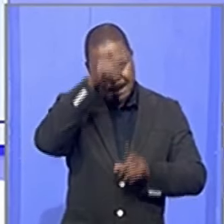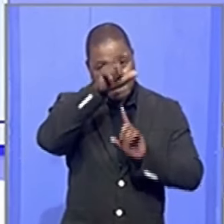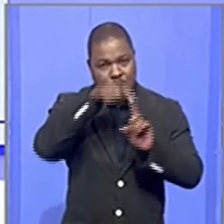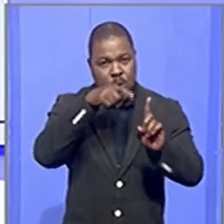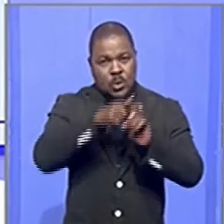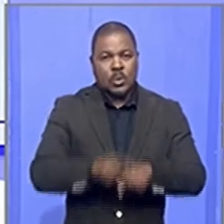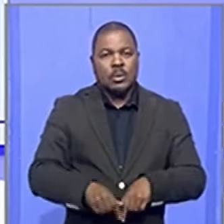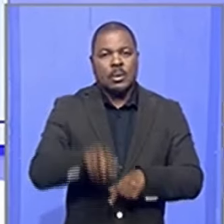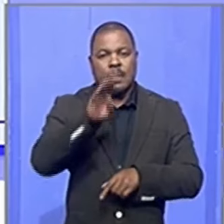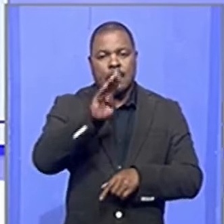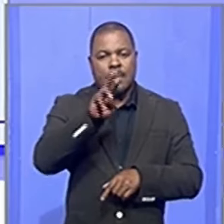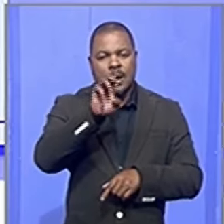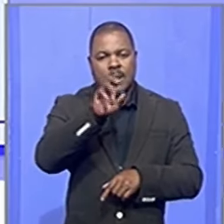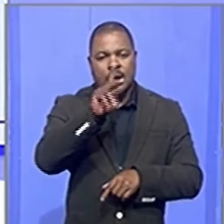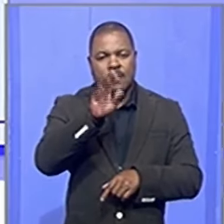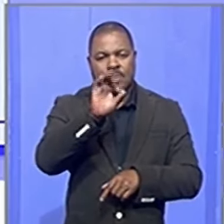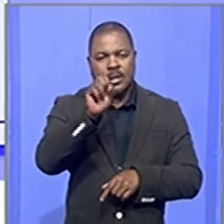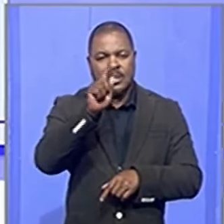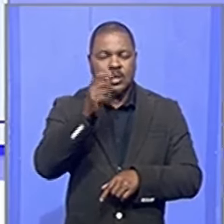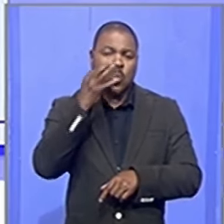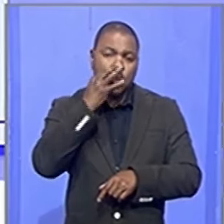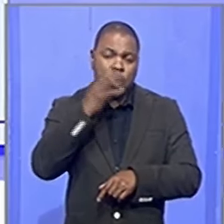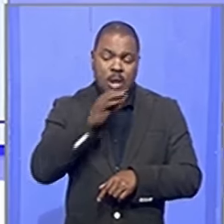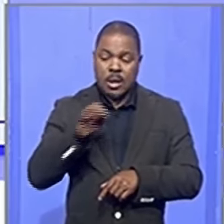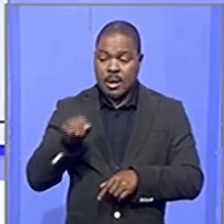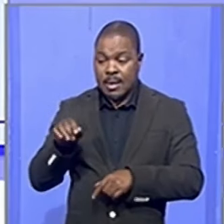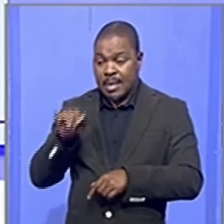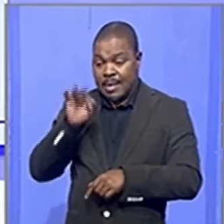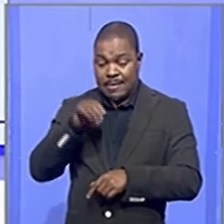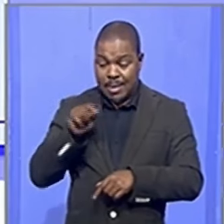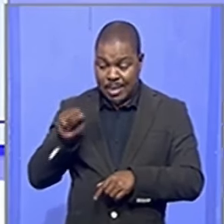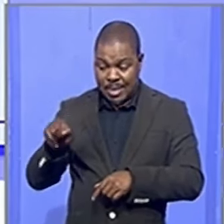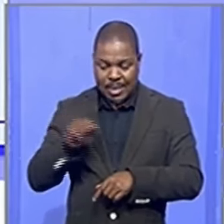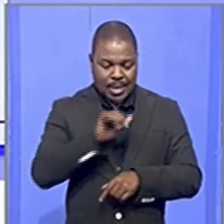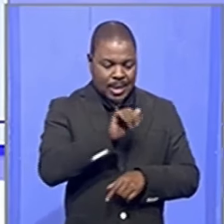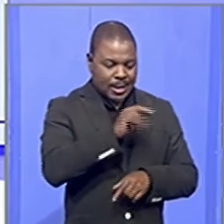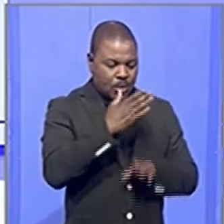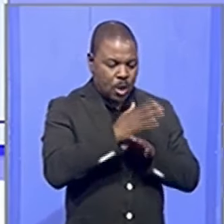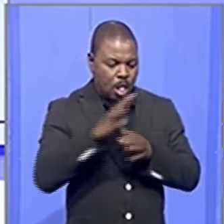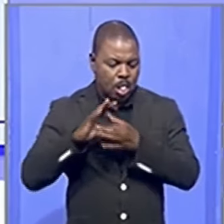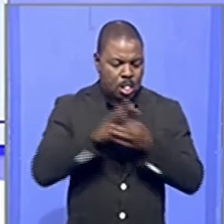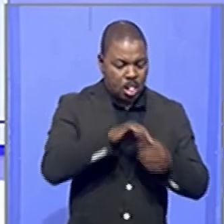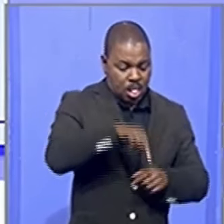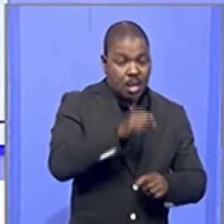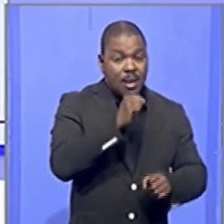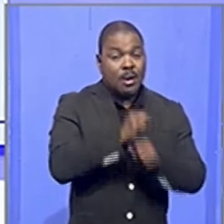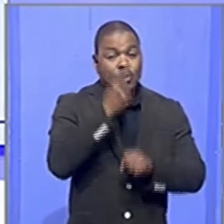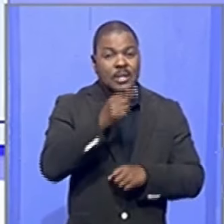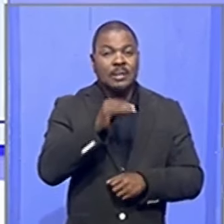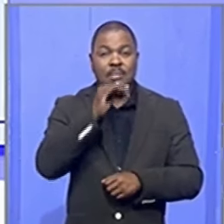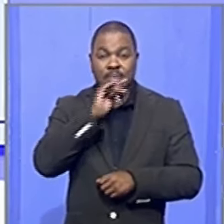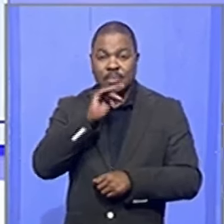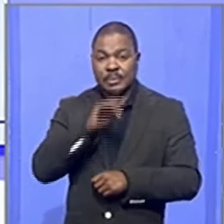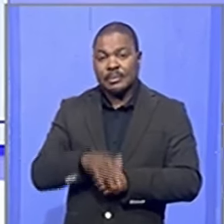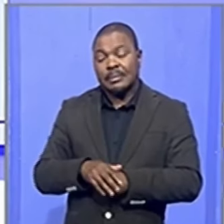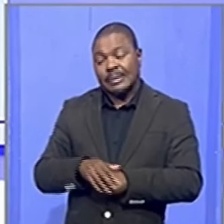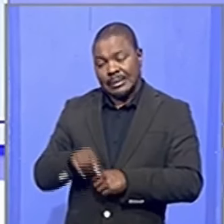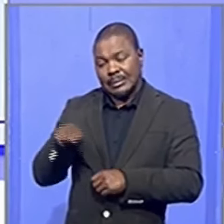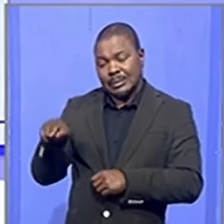Breakfast o re ge mokgatlo wa ANC goba ke re o re ge mokgatlo o ka šoma le wa ANC ka Gauteng e fela o